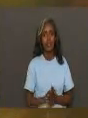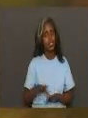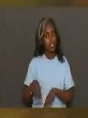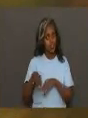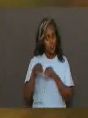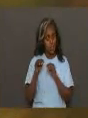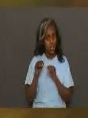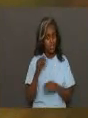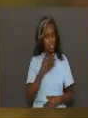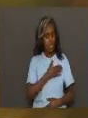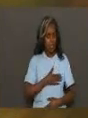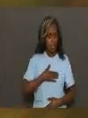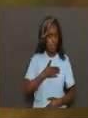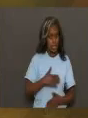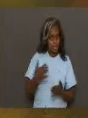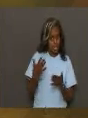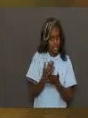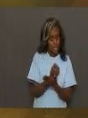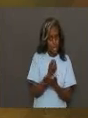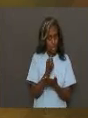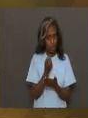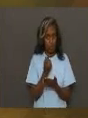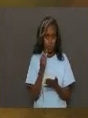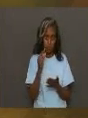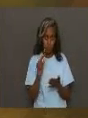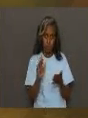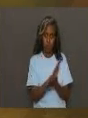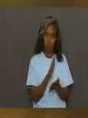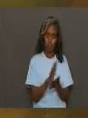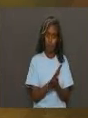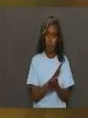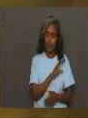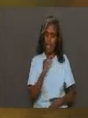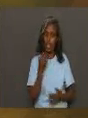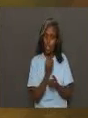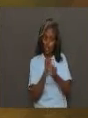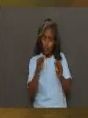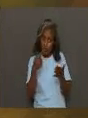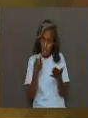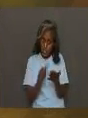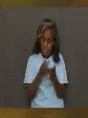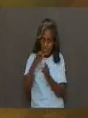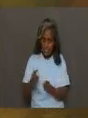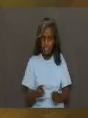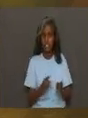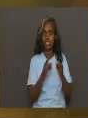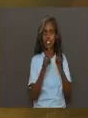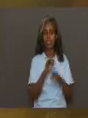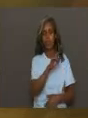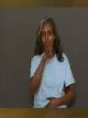Students, please take out a piece of paper and solve this system